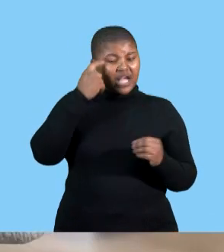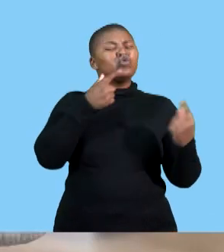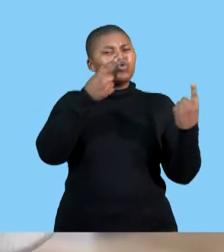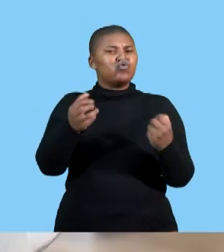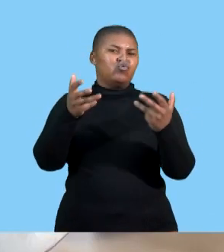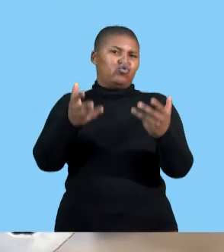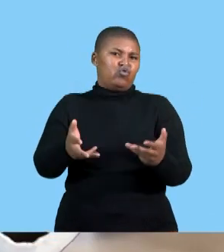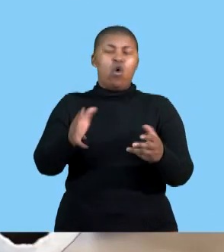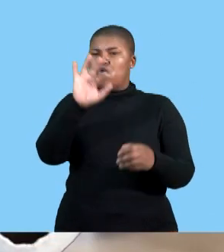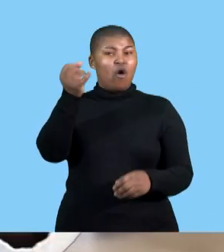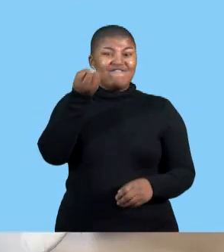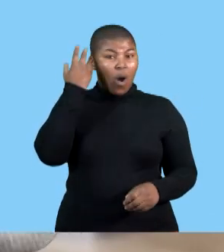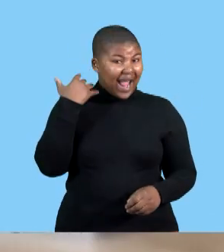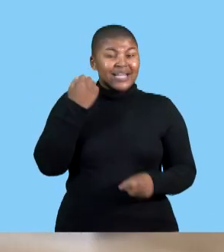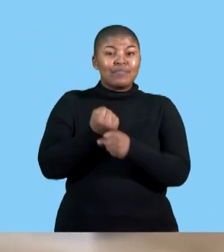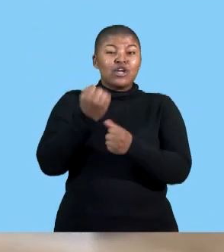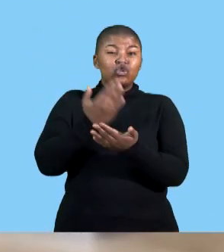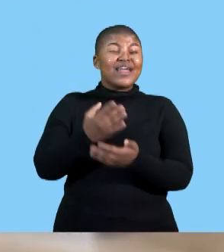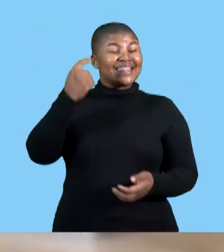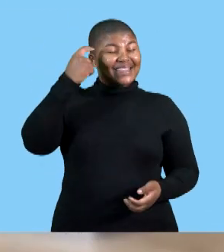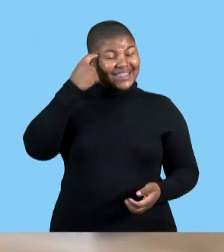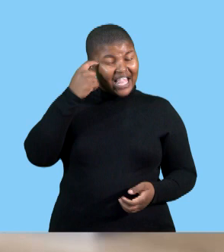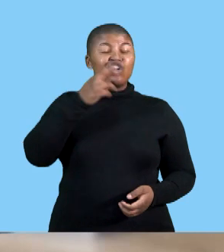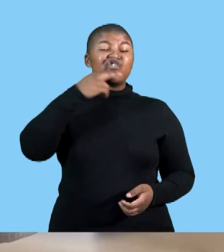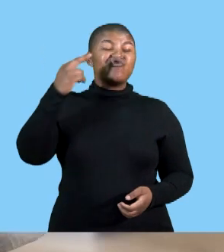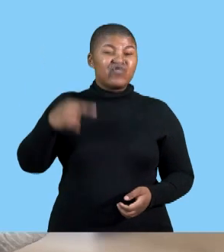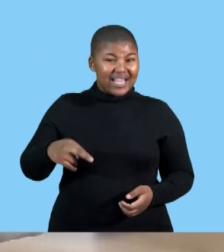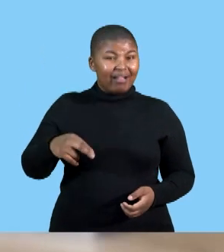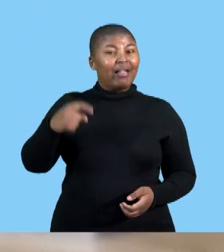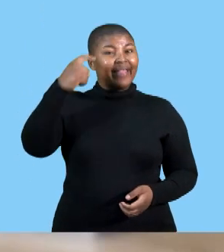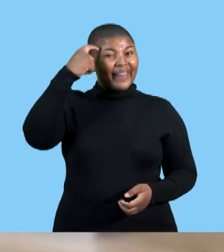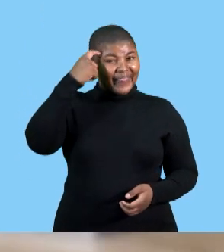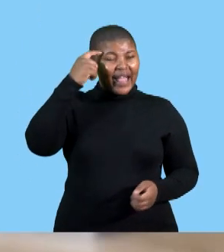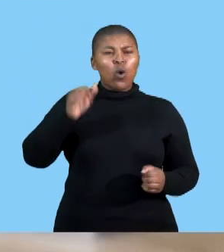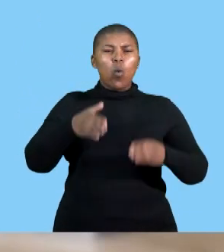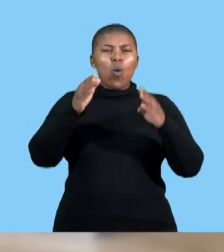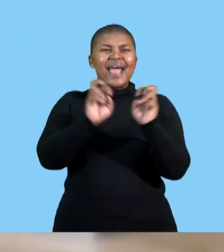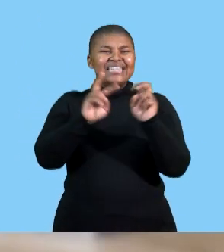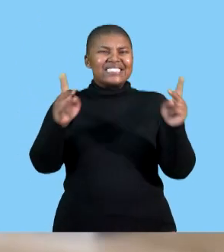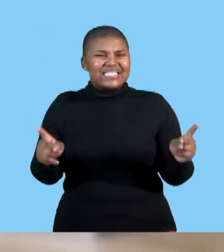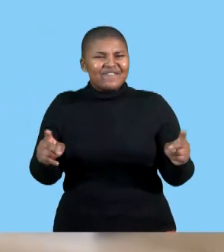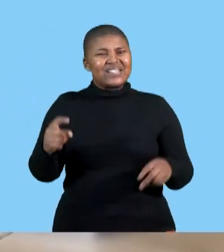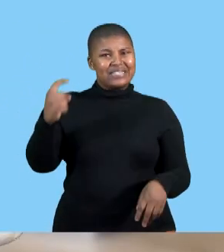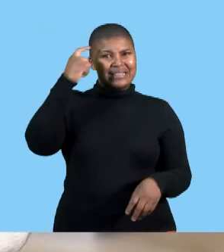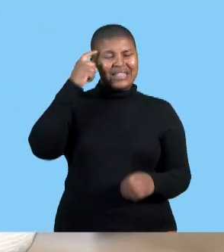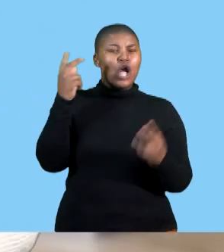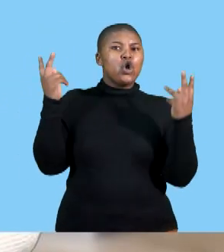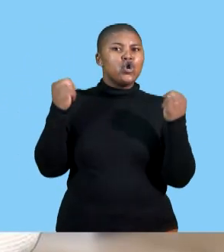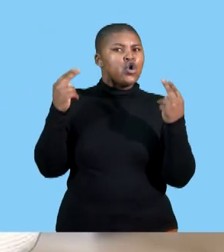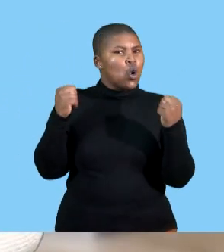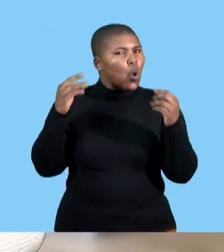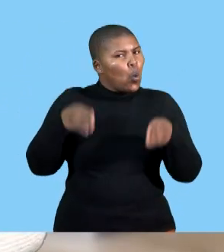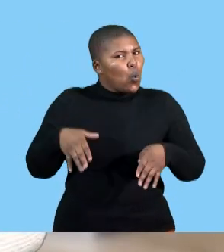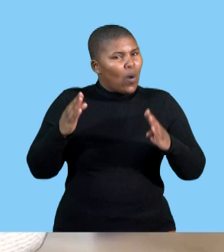thinking innovatively. Don't forget that, to think original, to think thinking in a way that is